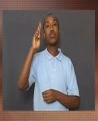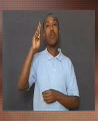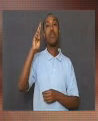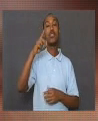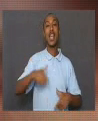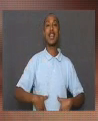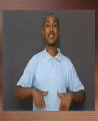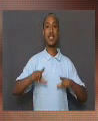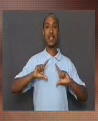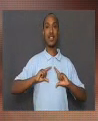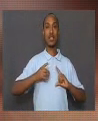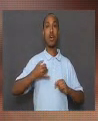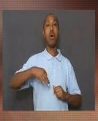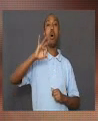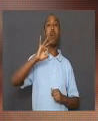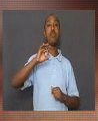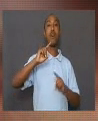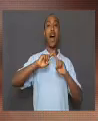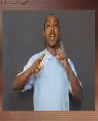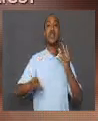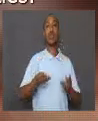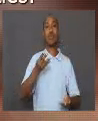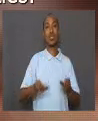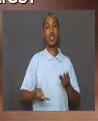the existence of isotopes.